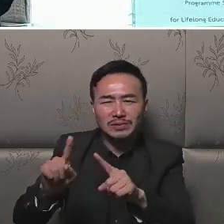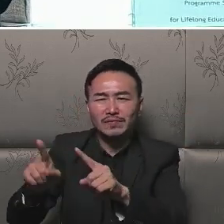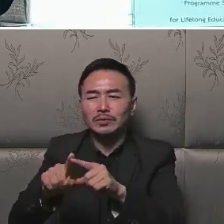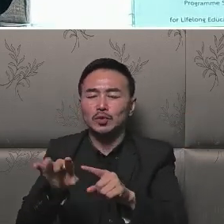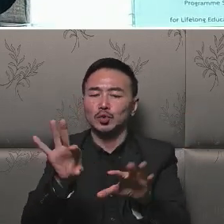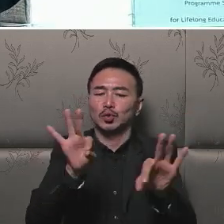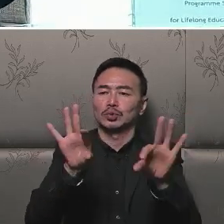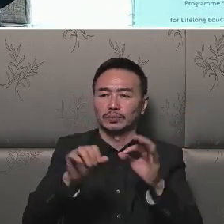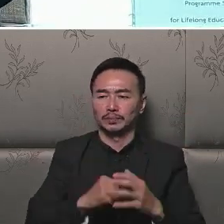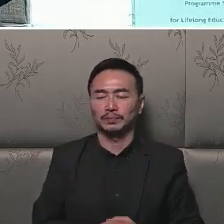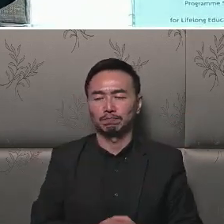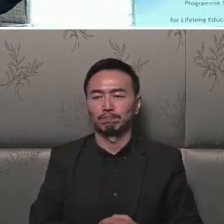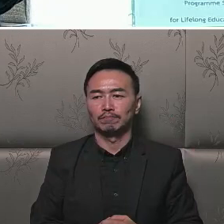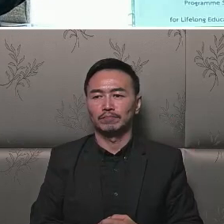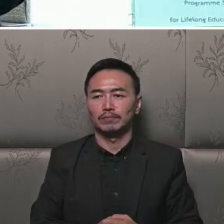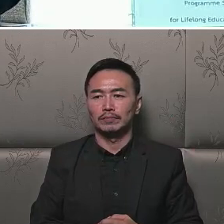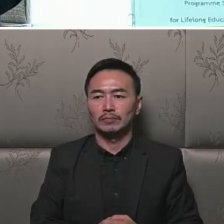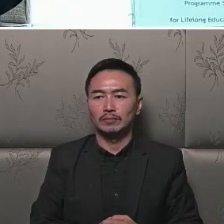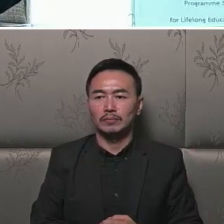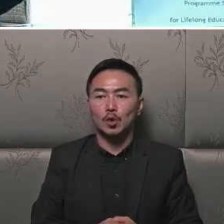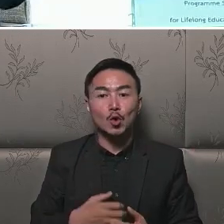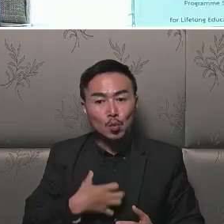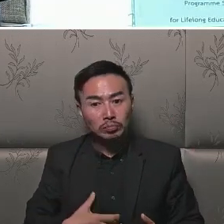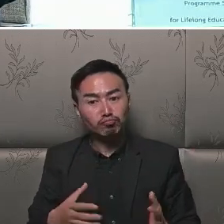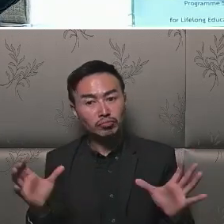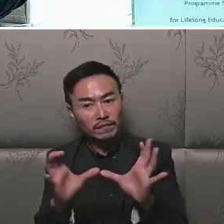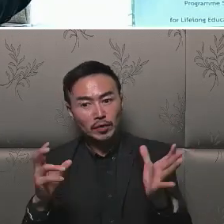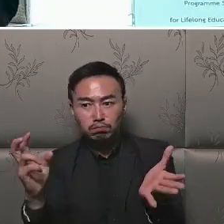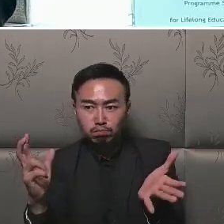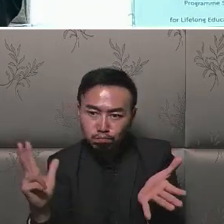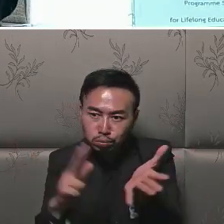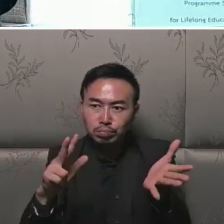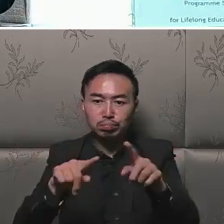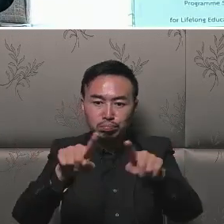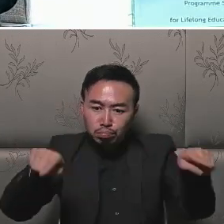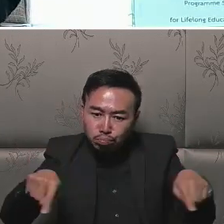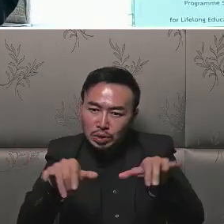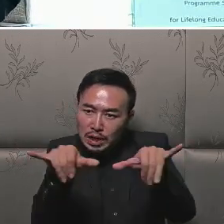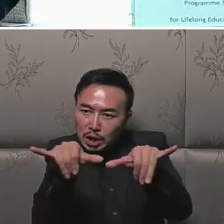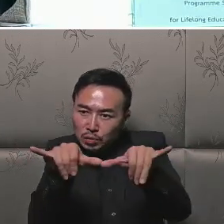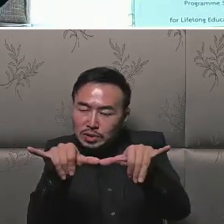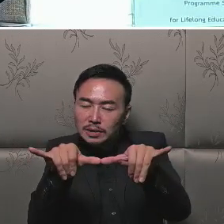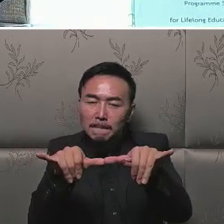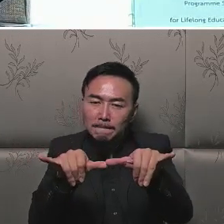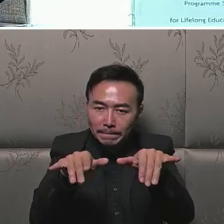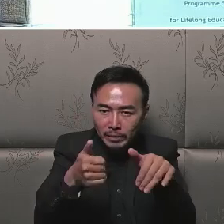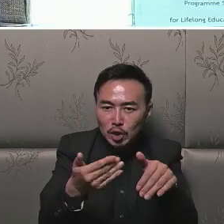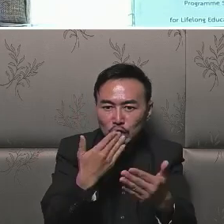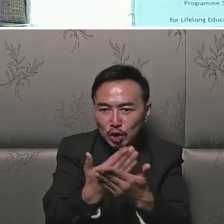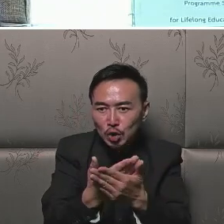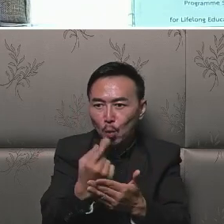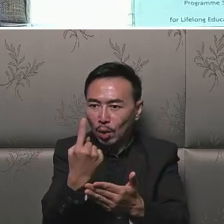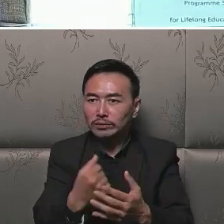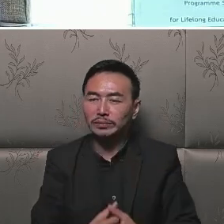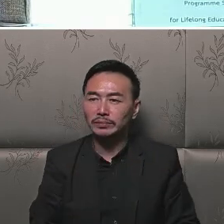the graduate schools overseas as well, which also implies that they have